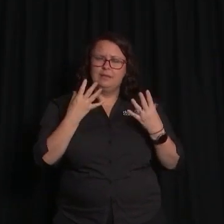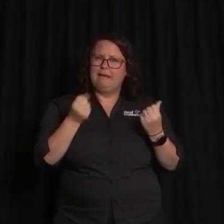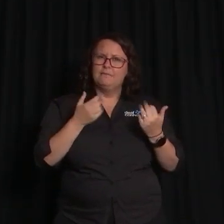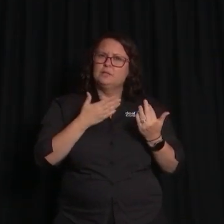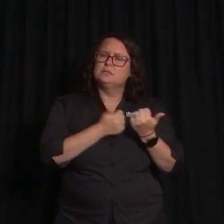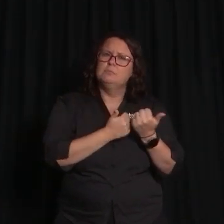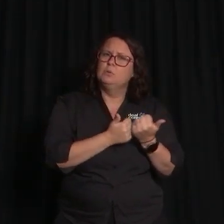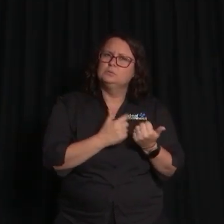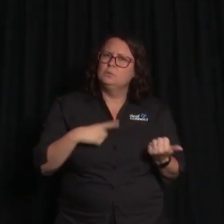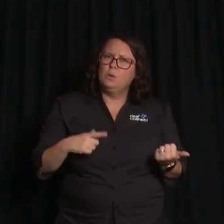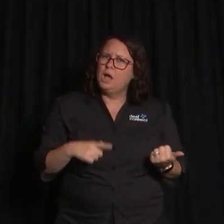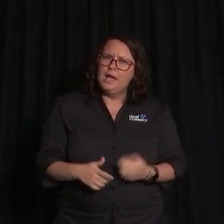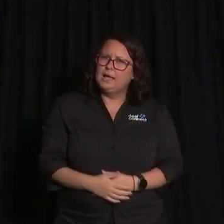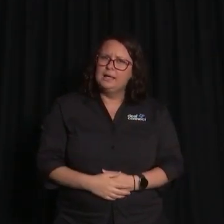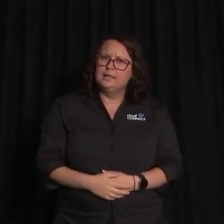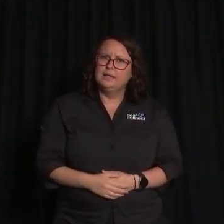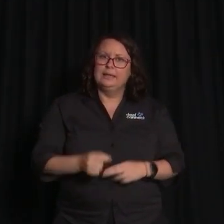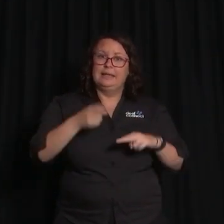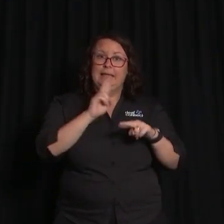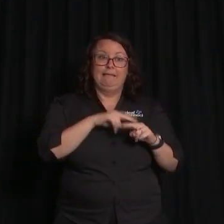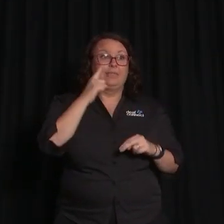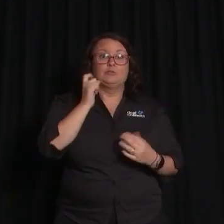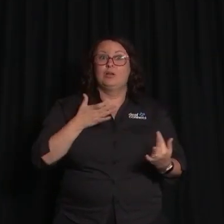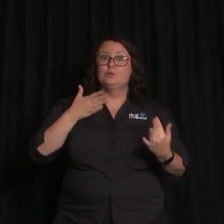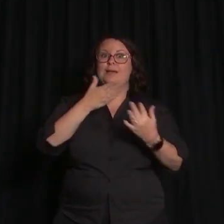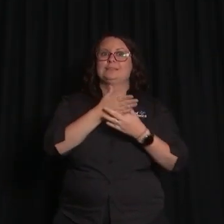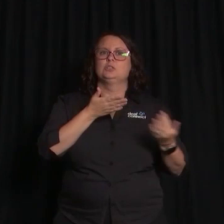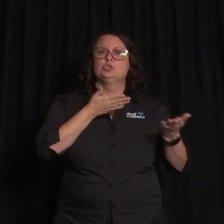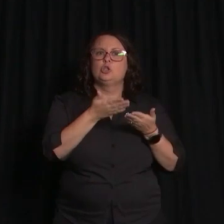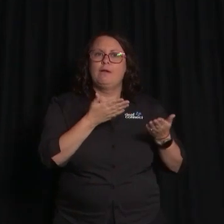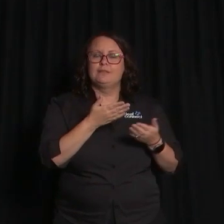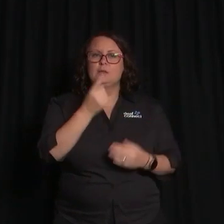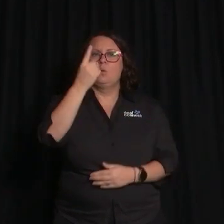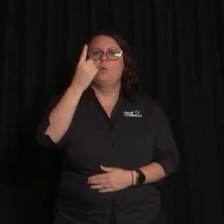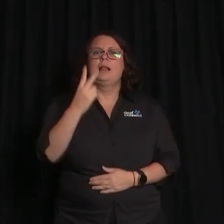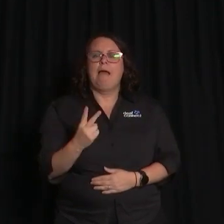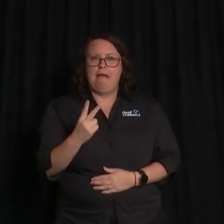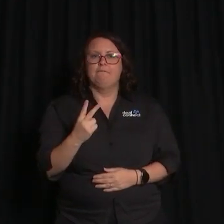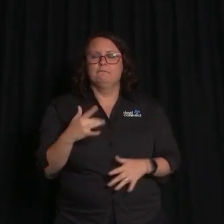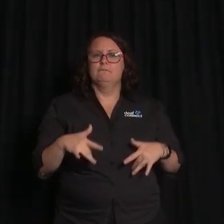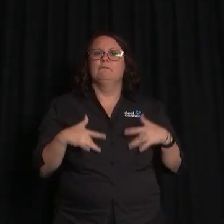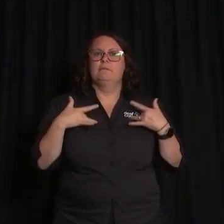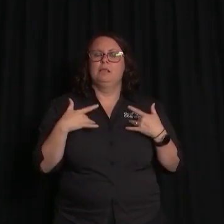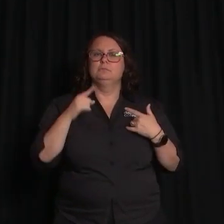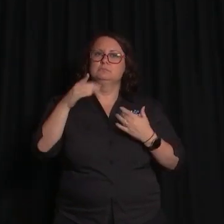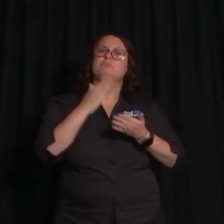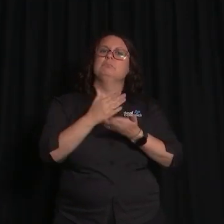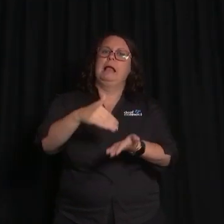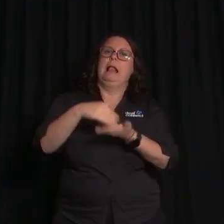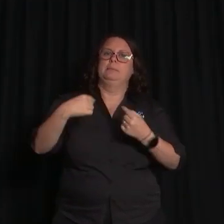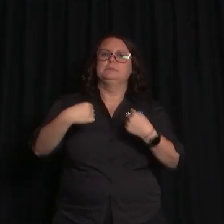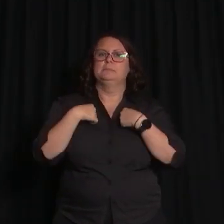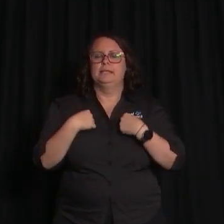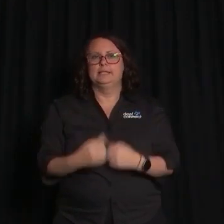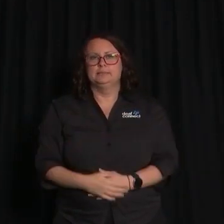services? And if they did access those services, only a bit over half felt that it was helpful.